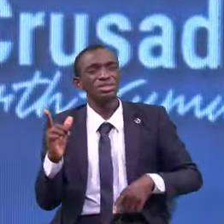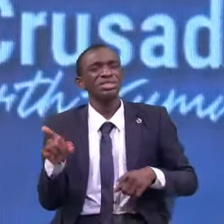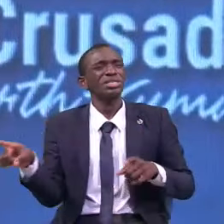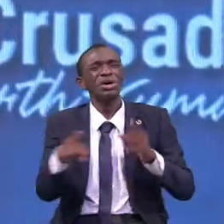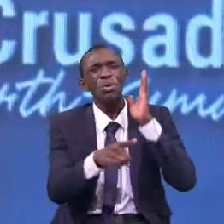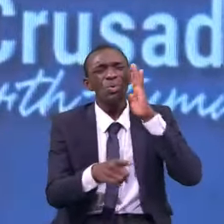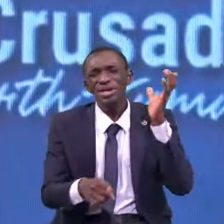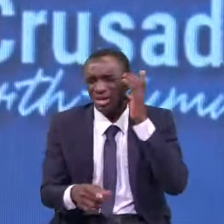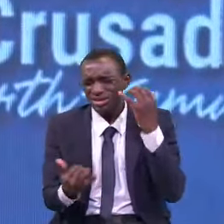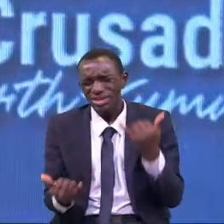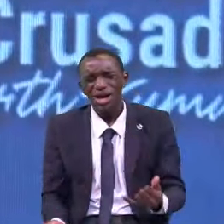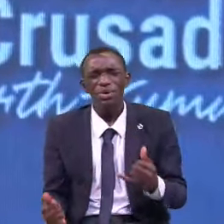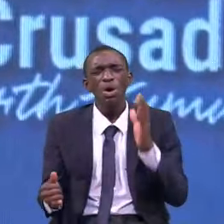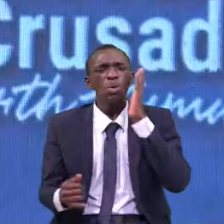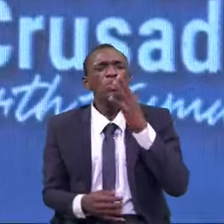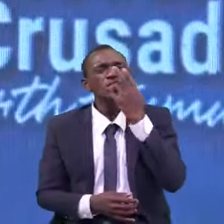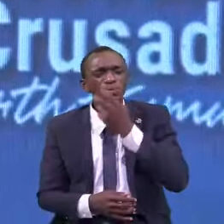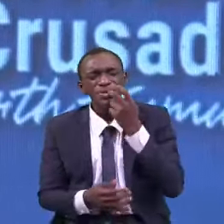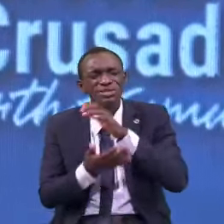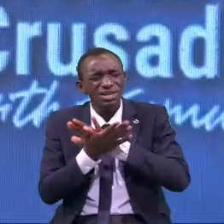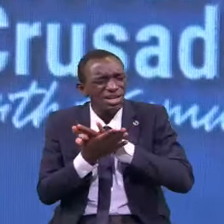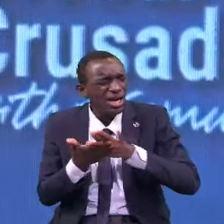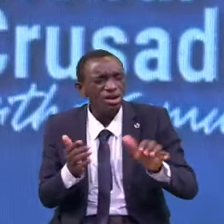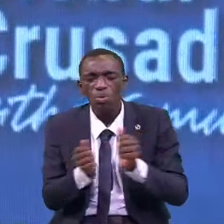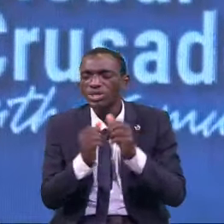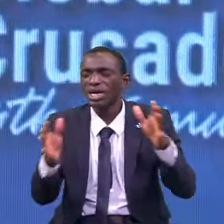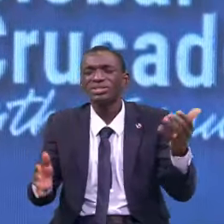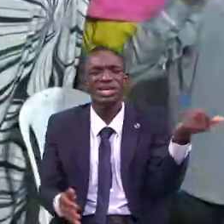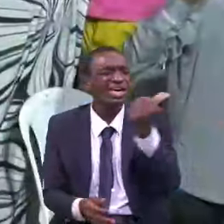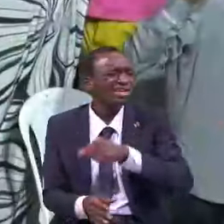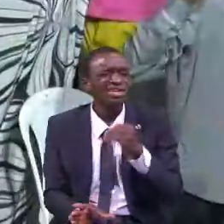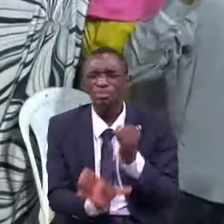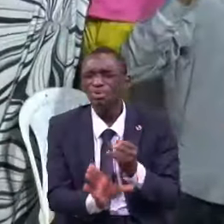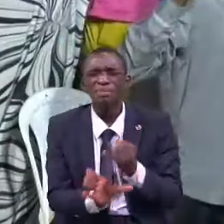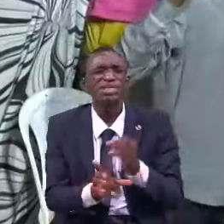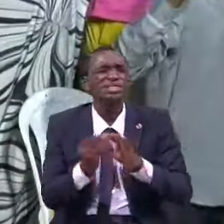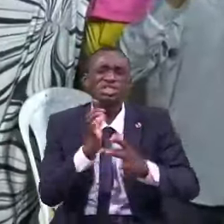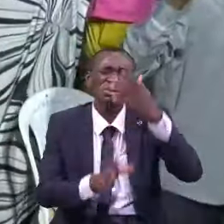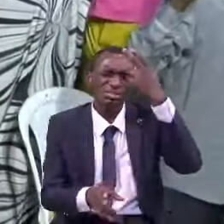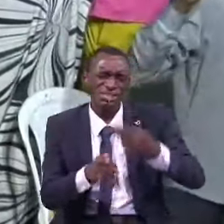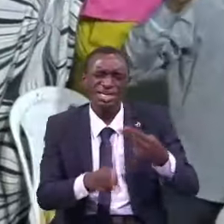clearly without any impairment in Jesus' name.